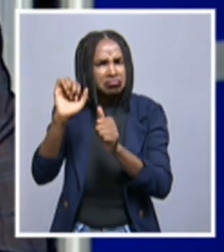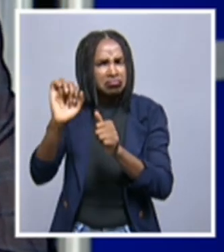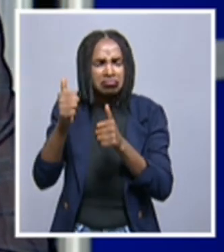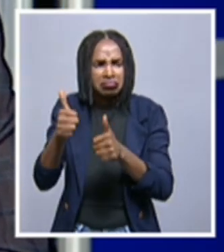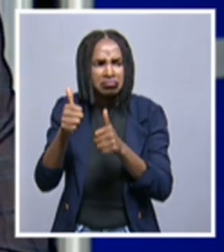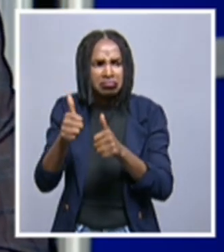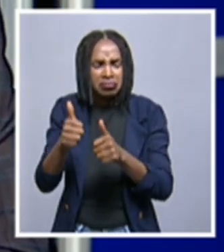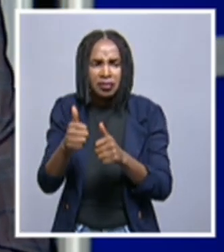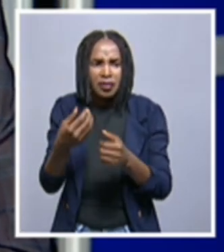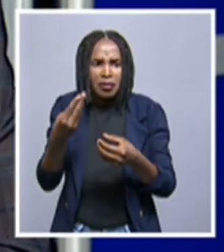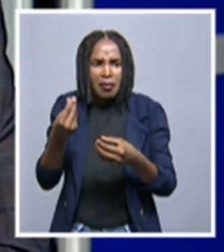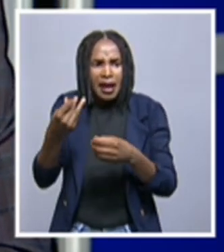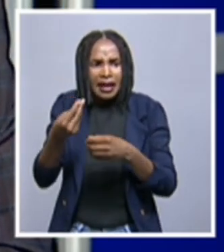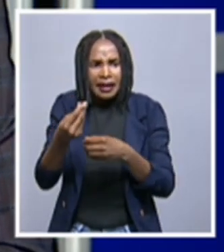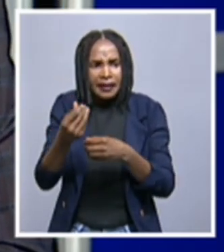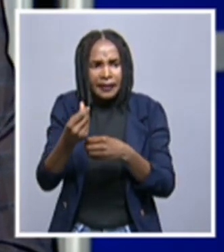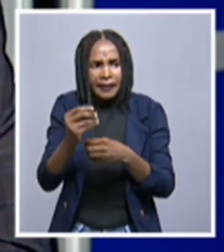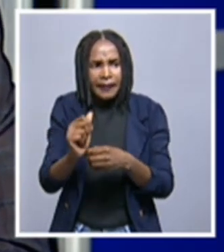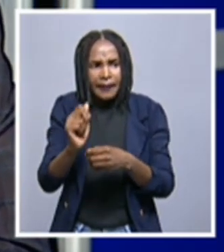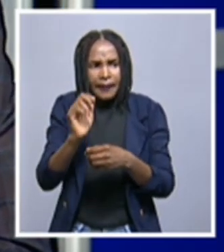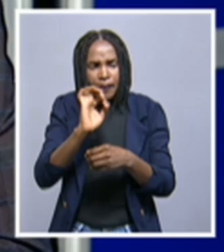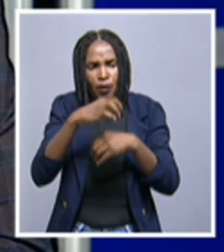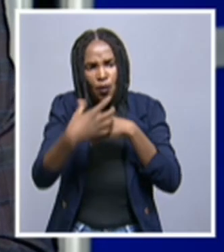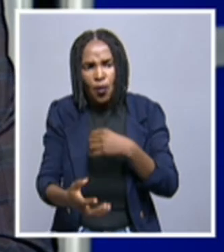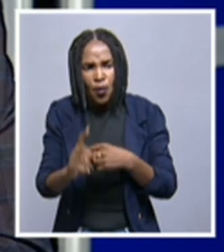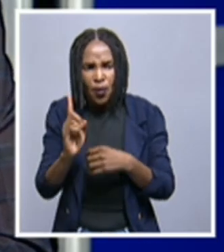uncertain about the direction of the incoming